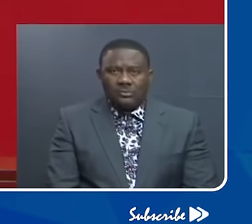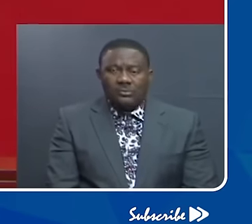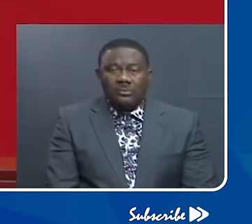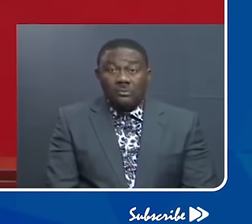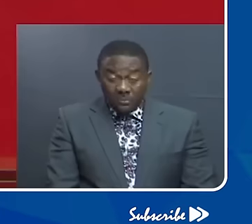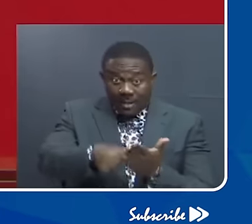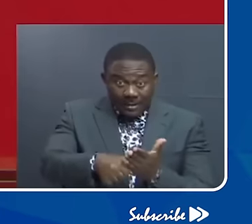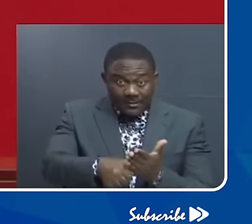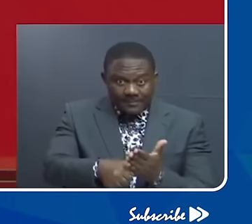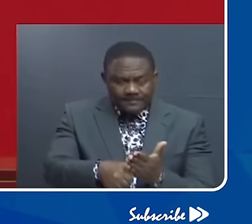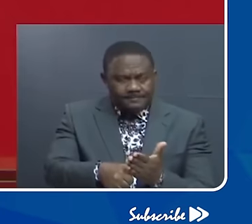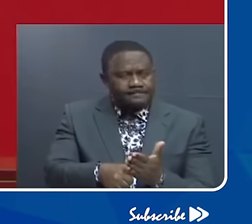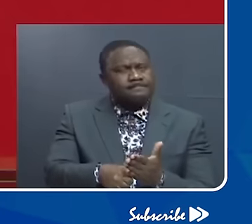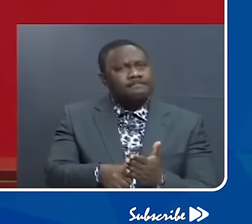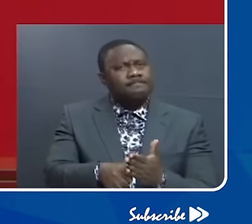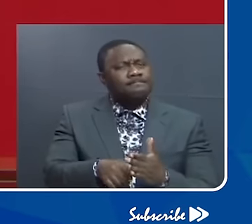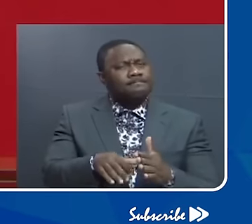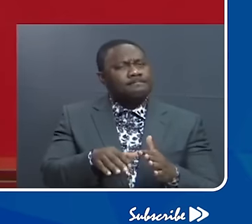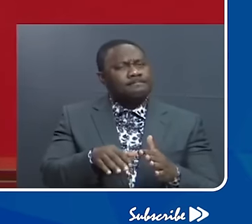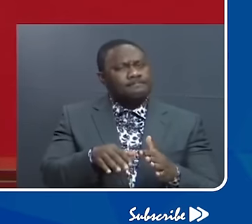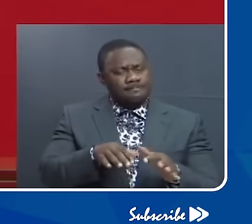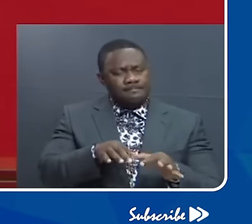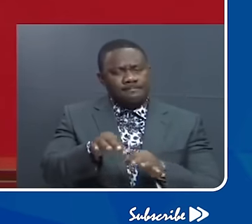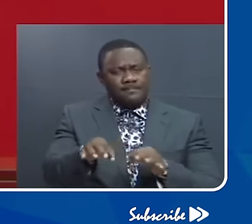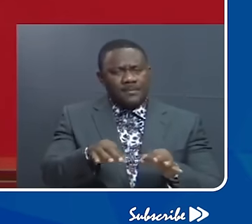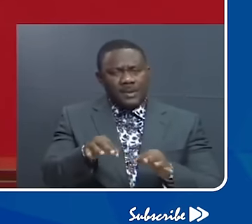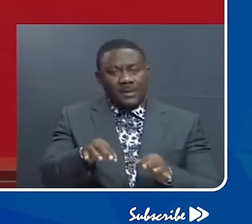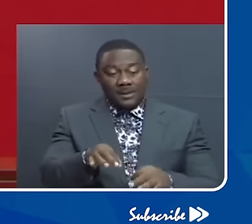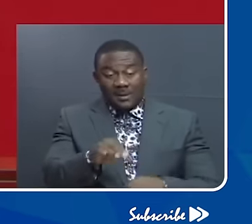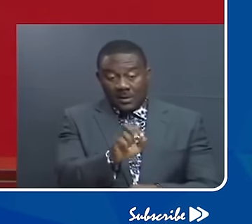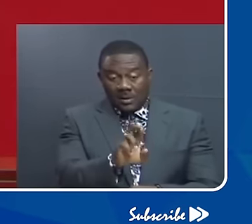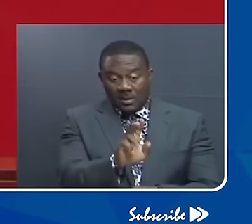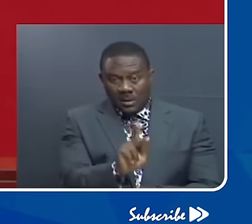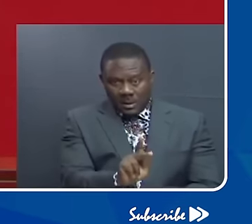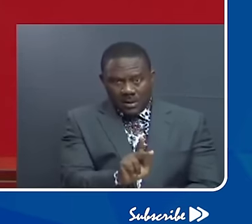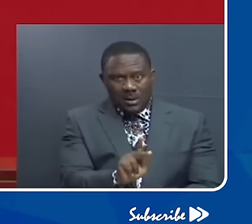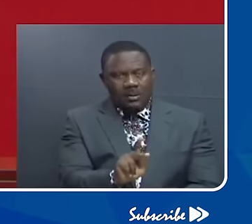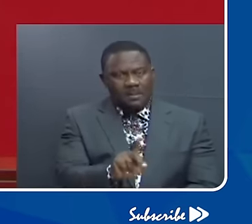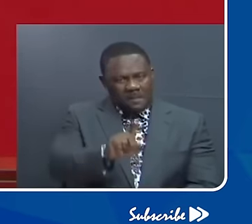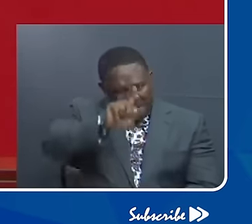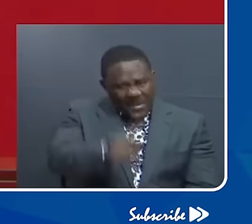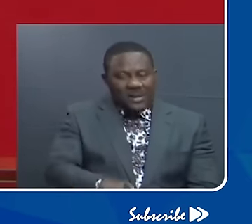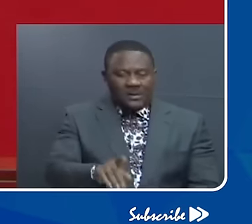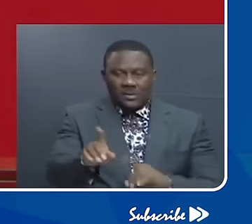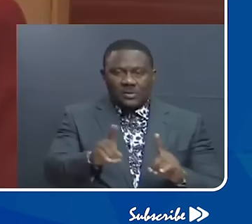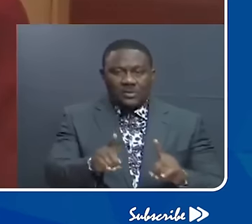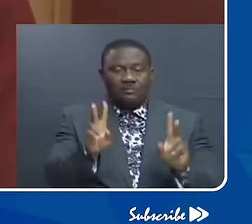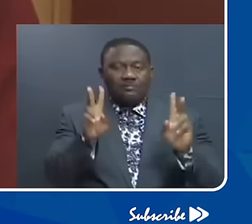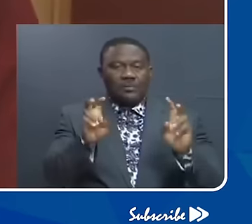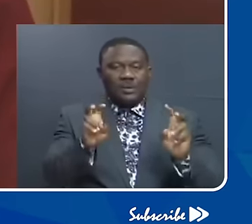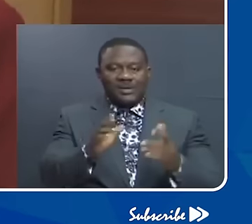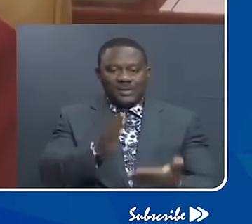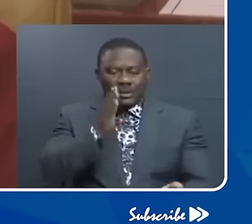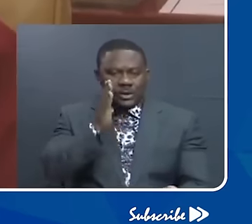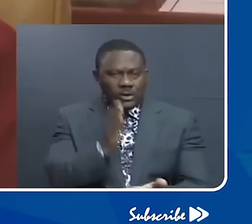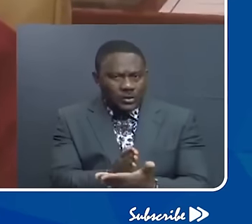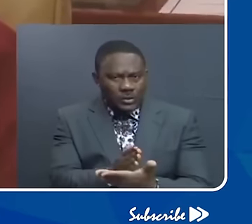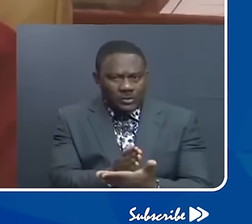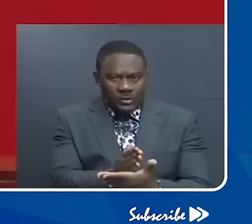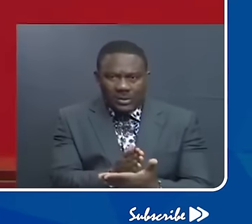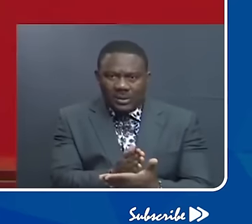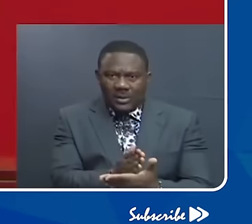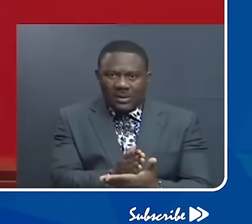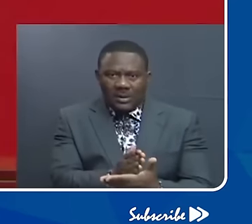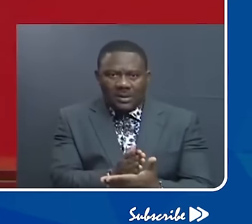The letter outlined that the clerk ought to, and I quote, cease and